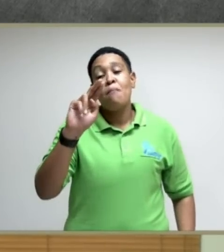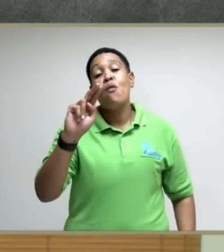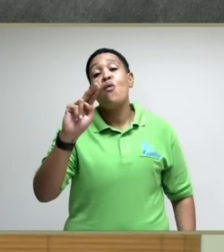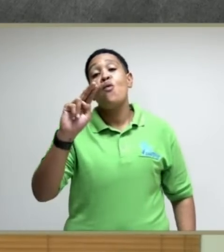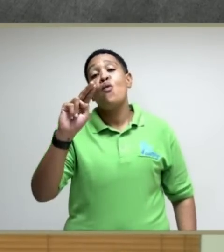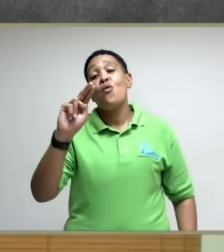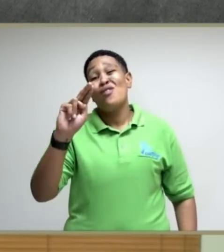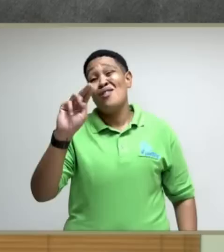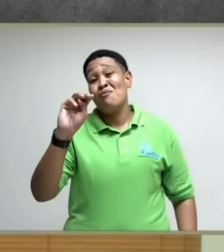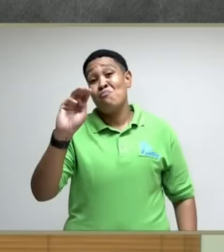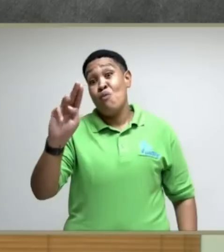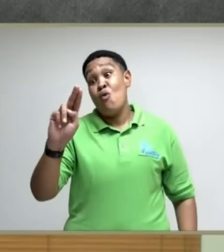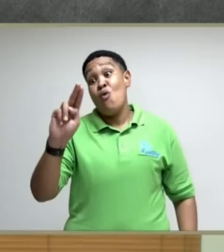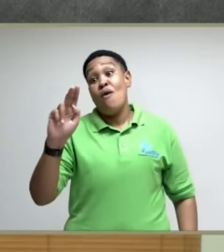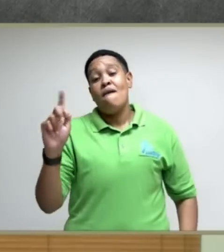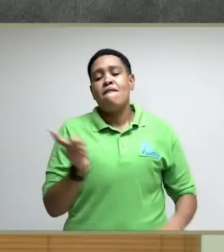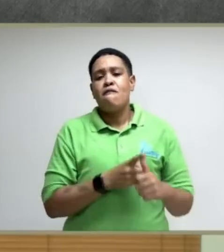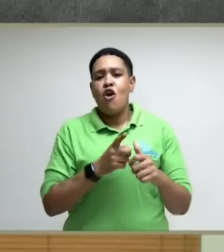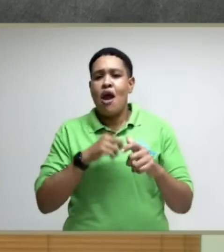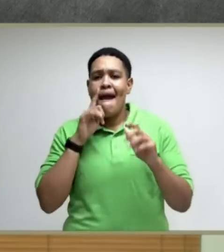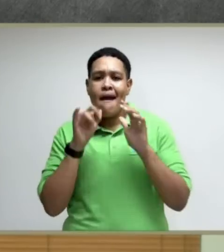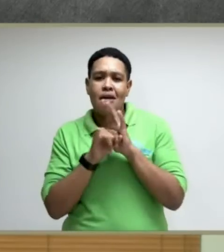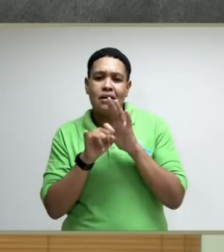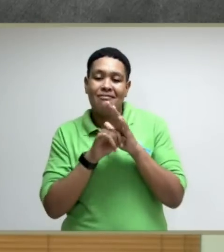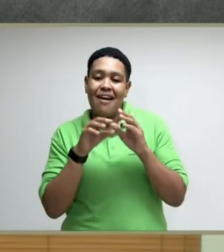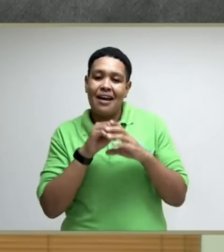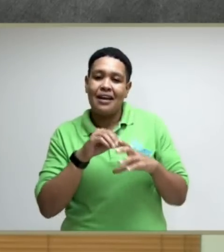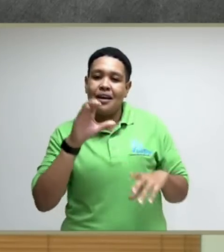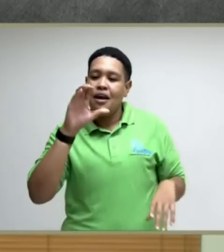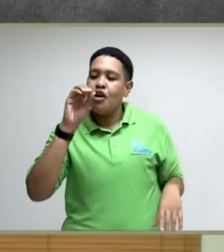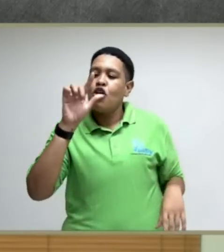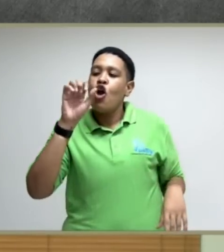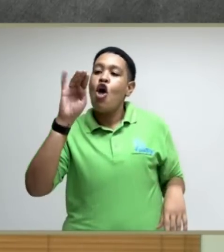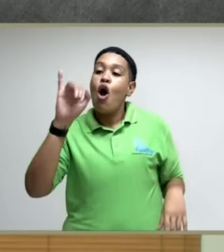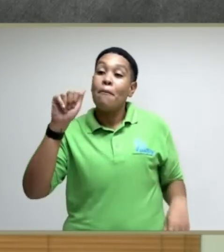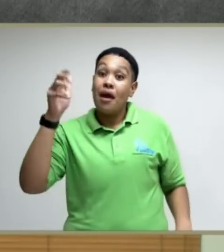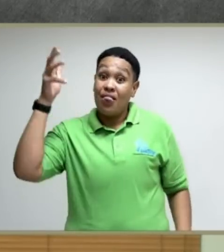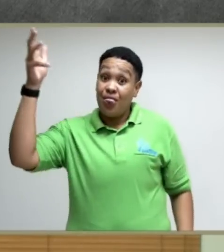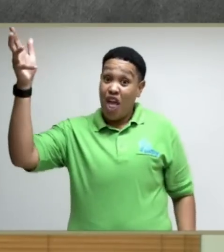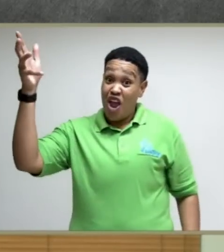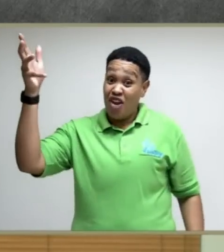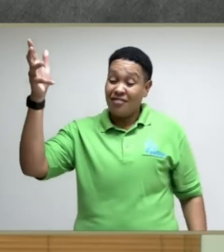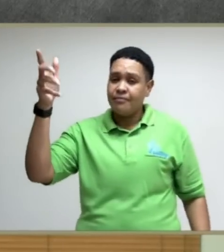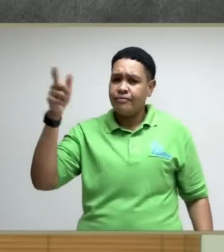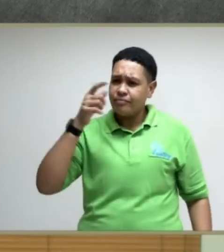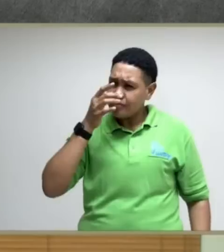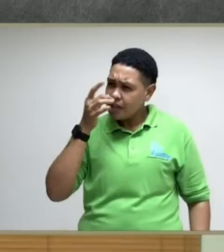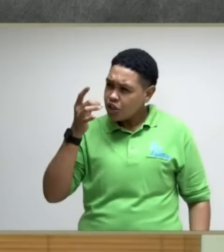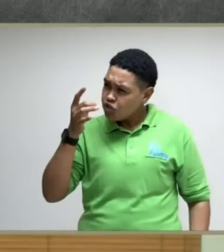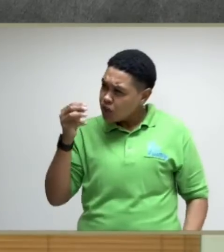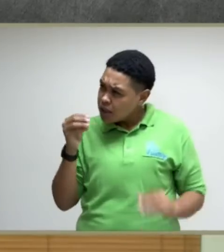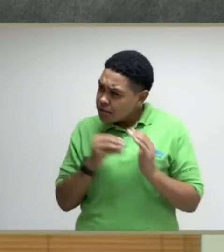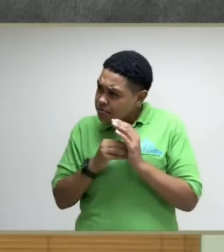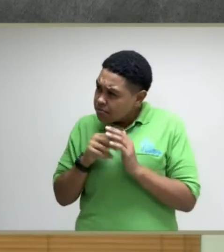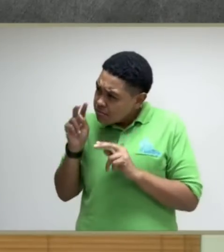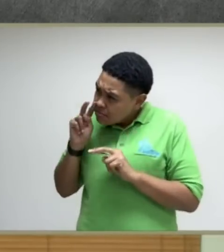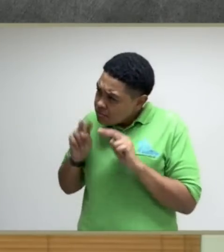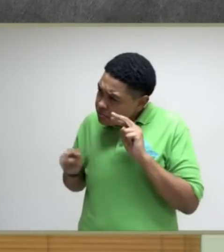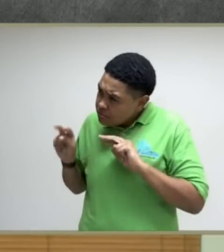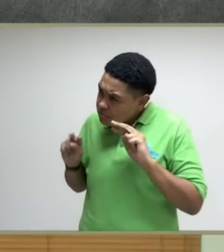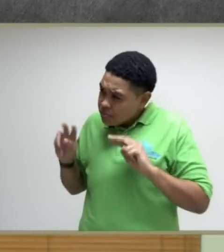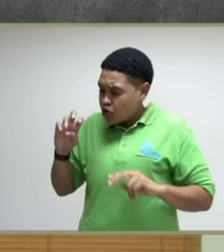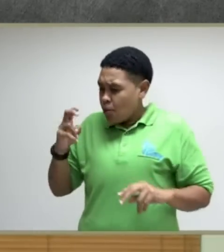variant was first identified in Colombia. It has been designated as a variant of interest by the WHO. This was done